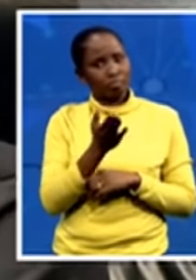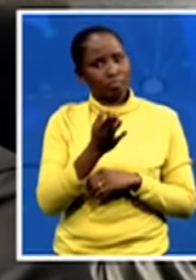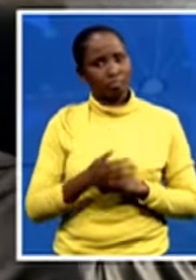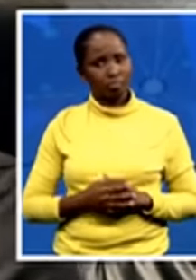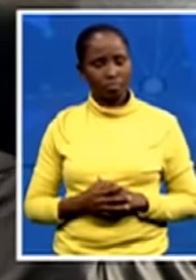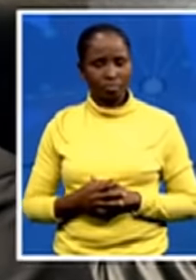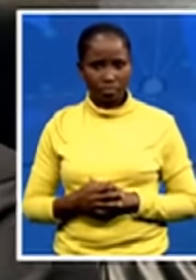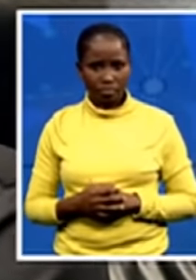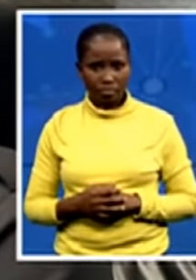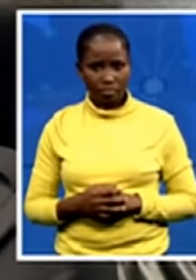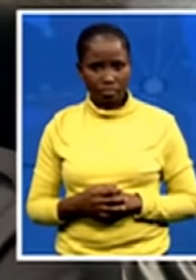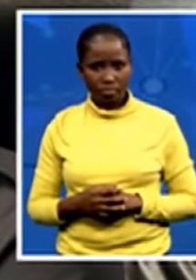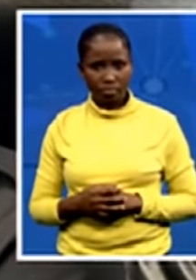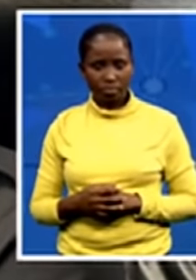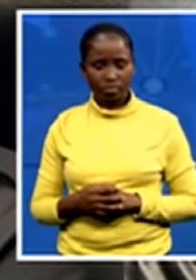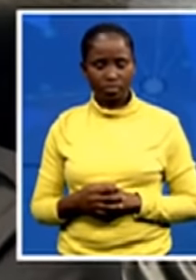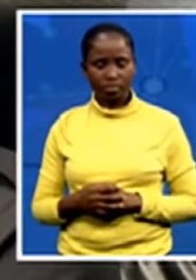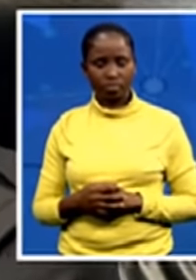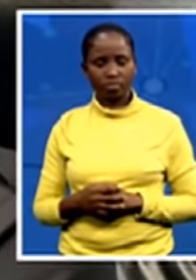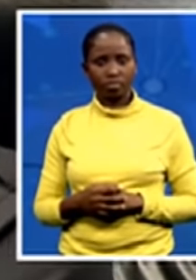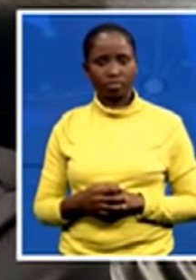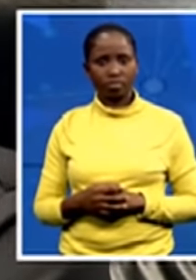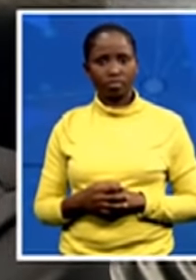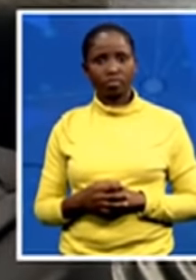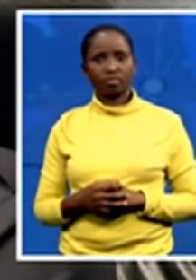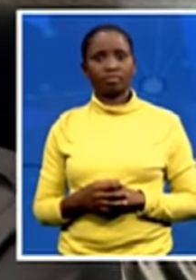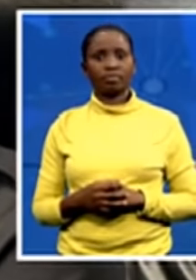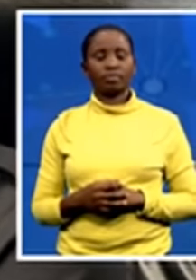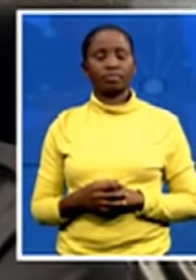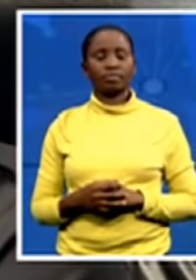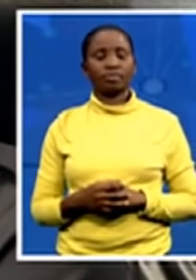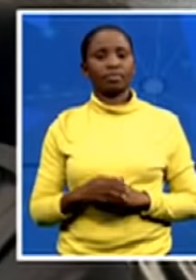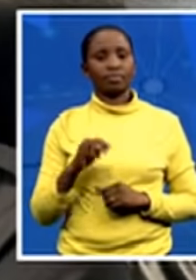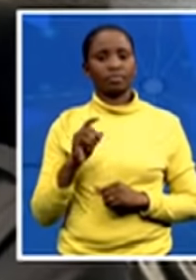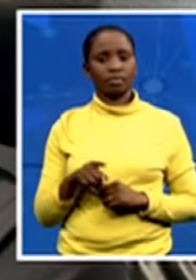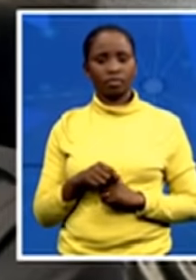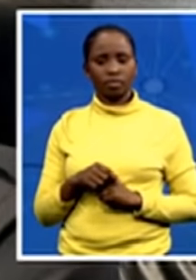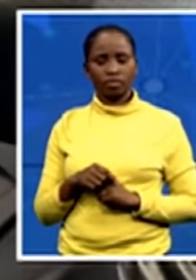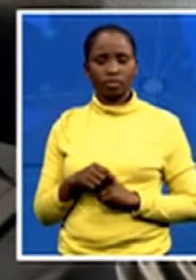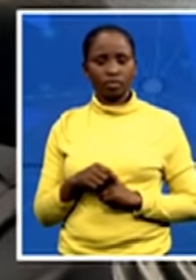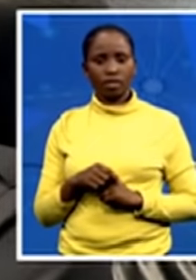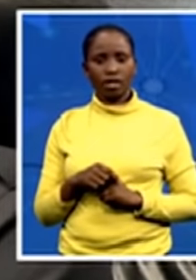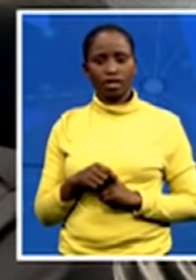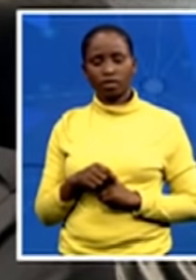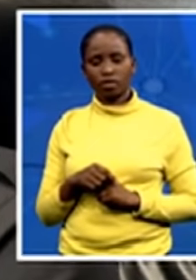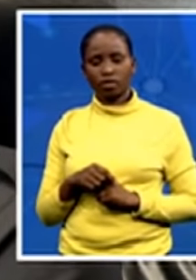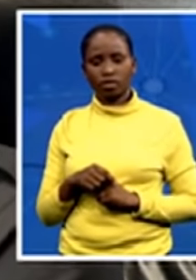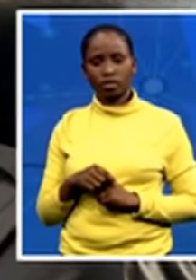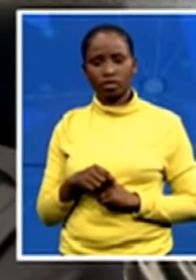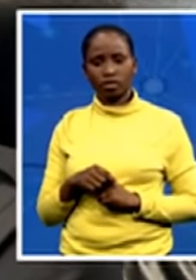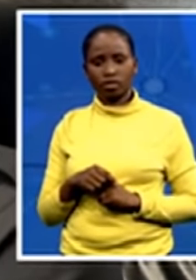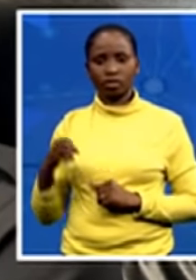wayward officials and those who aid them and ensure they face the most severe